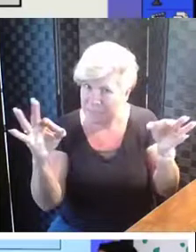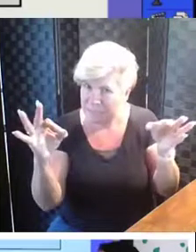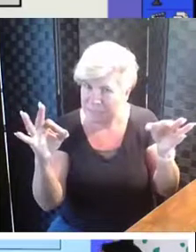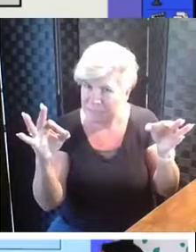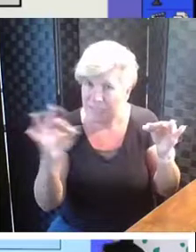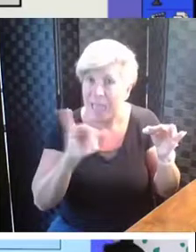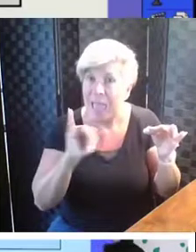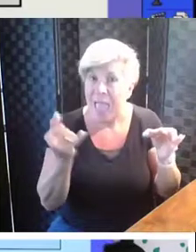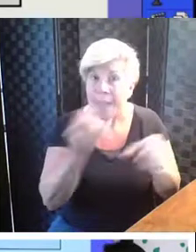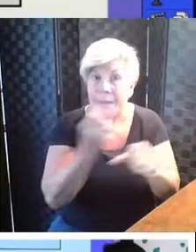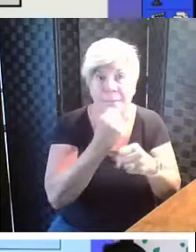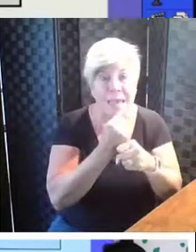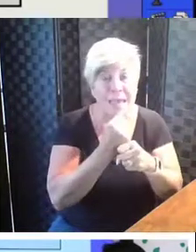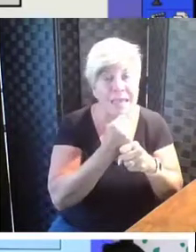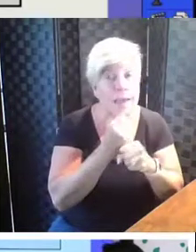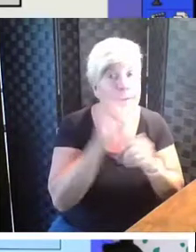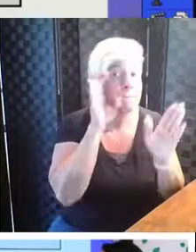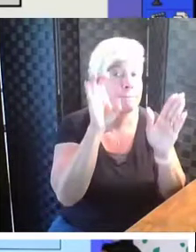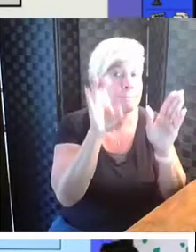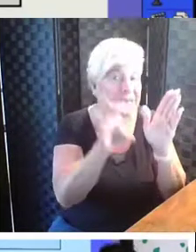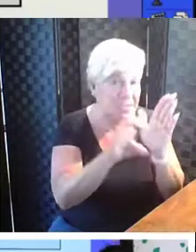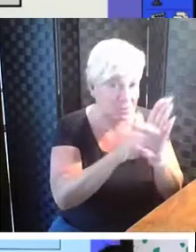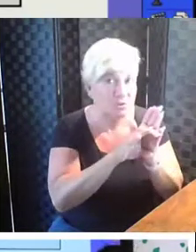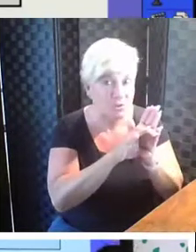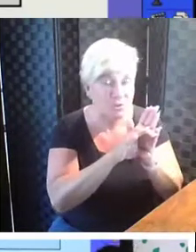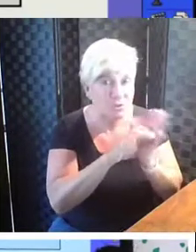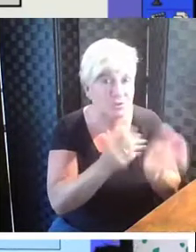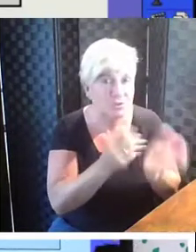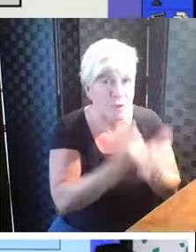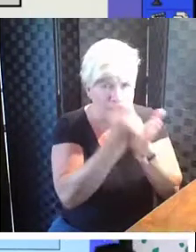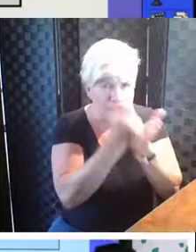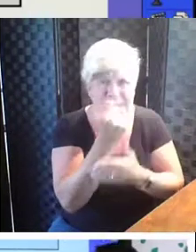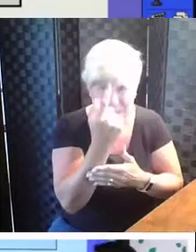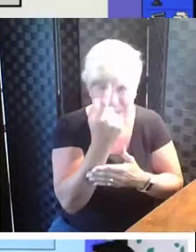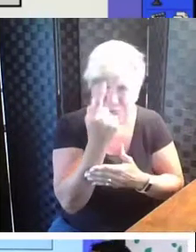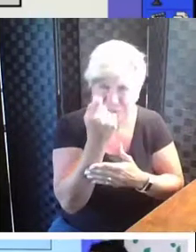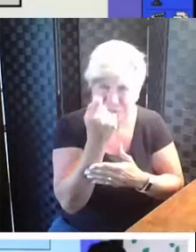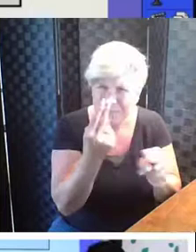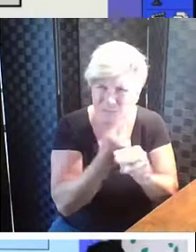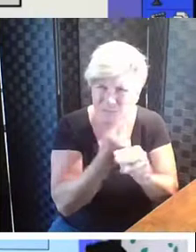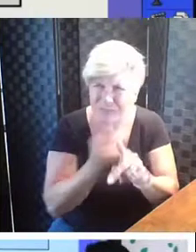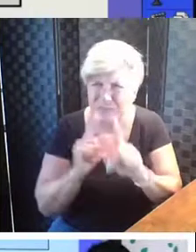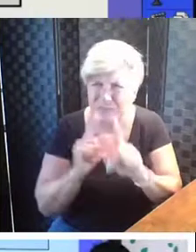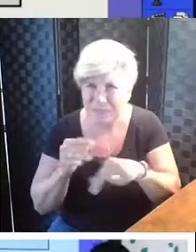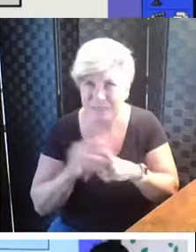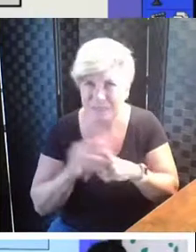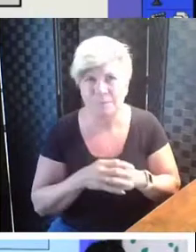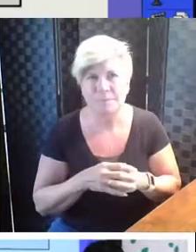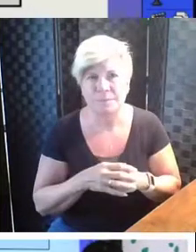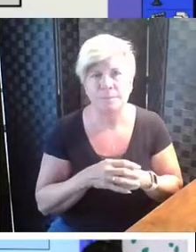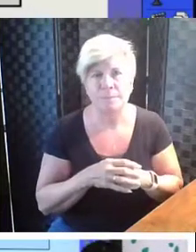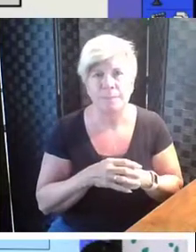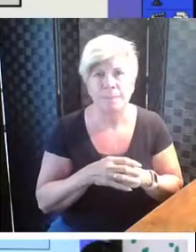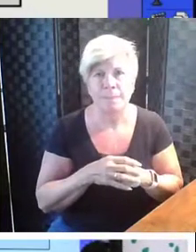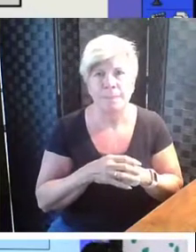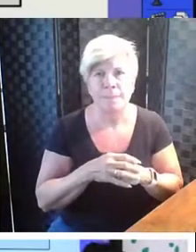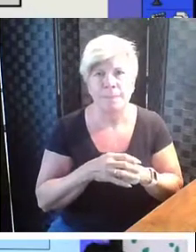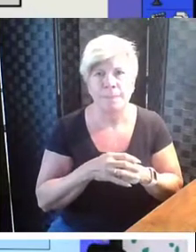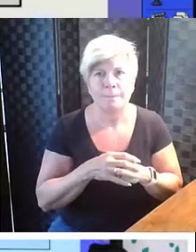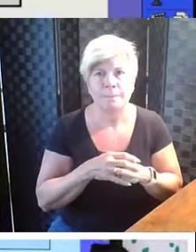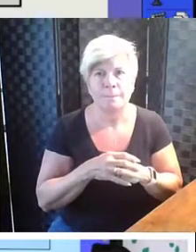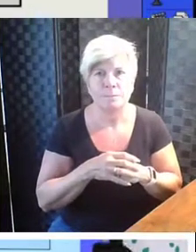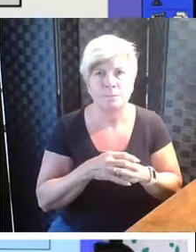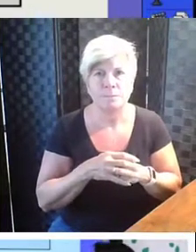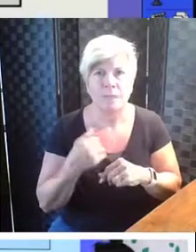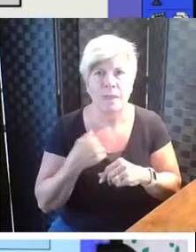even create a model or a picture to help us figure out that answer. So I am going